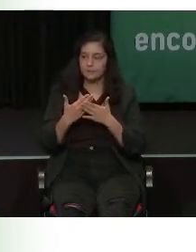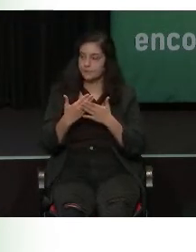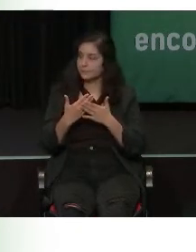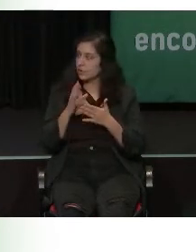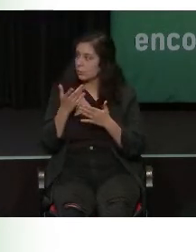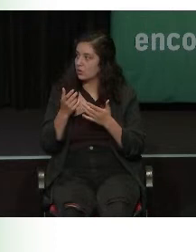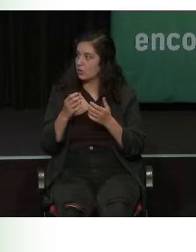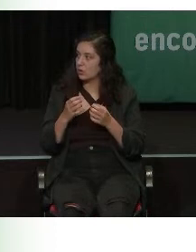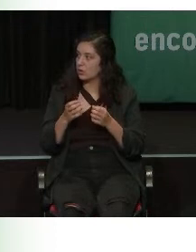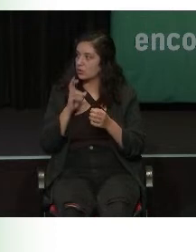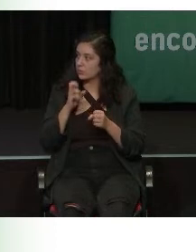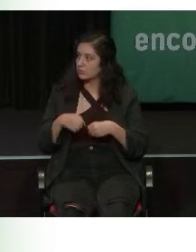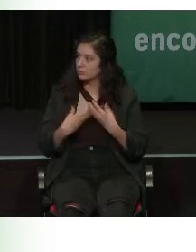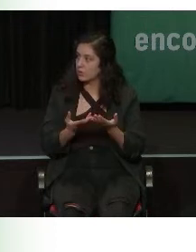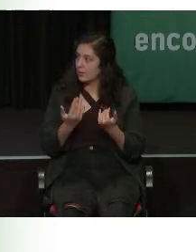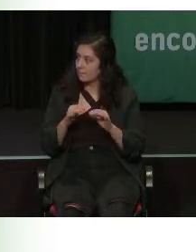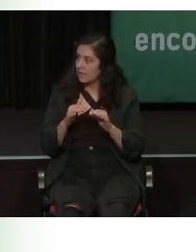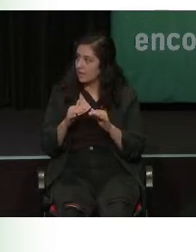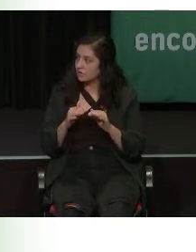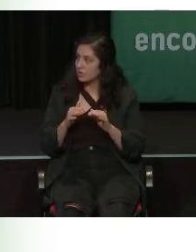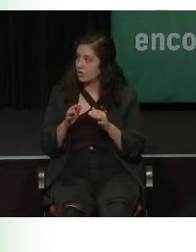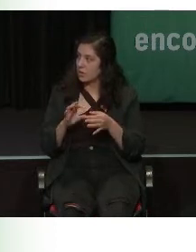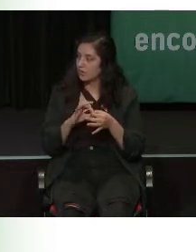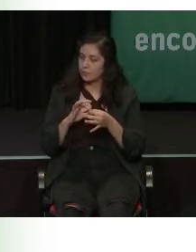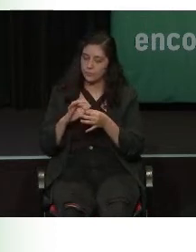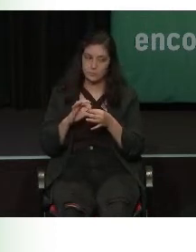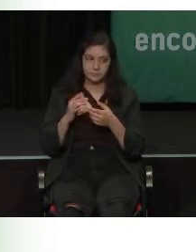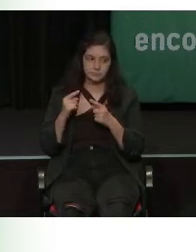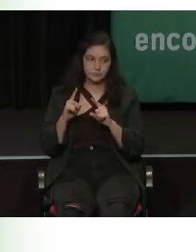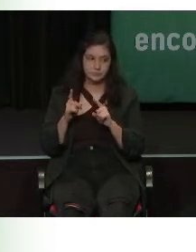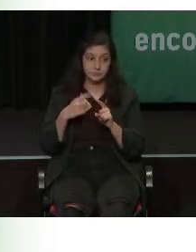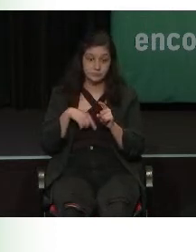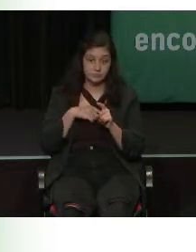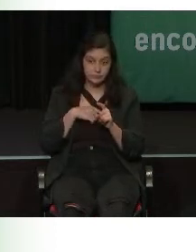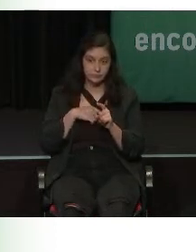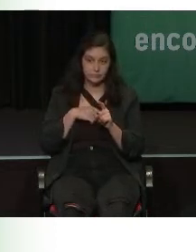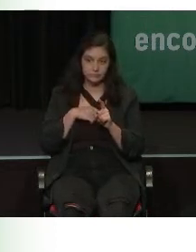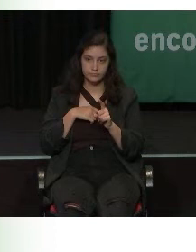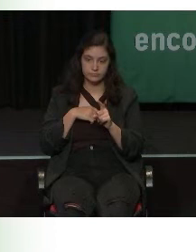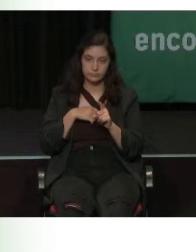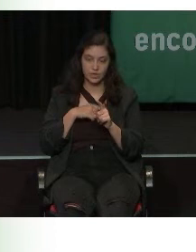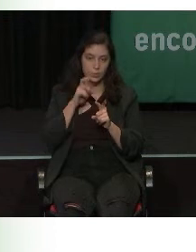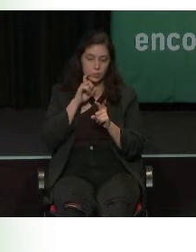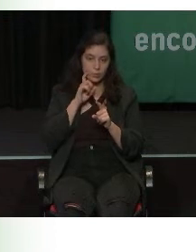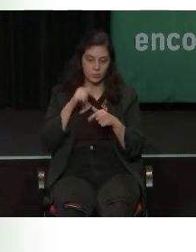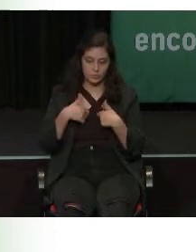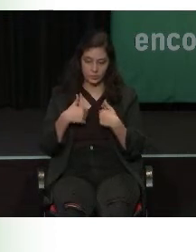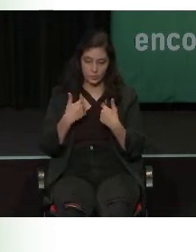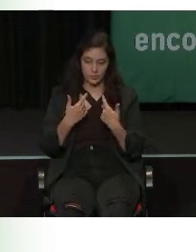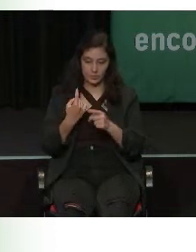immune response, but we don't have an exacerbated immune response, so we don't have autoimmunity to ensue, for